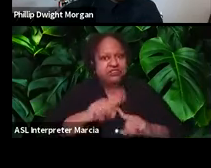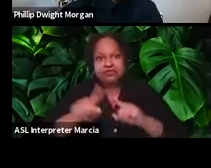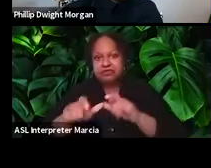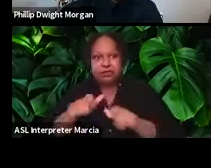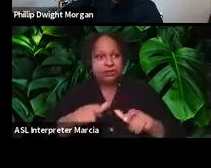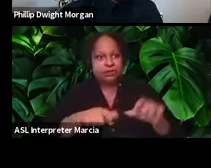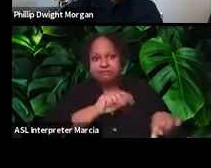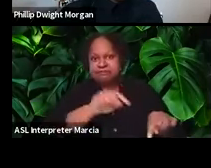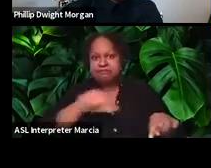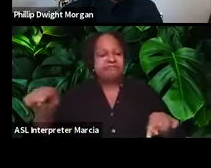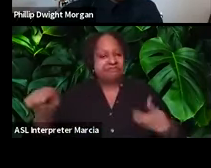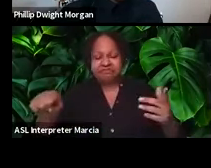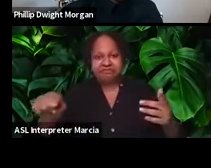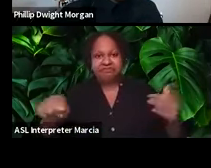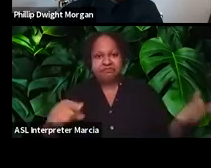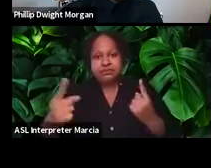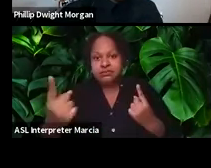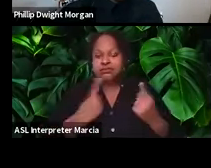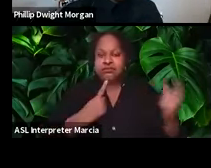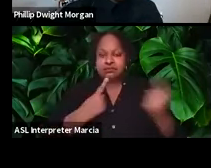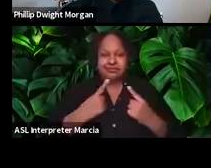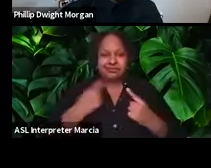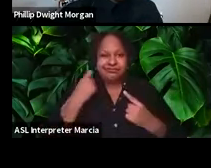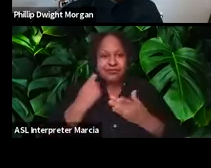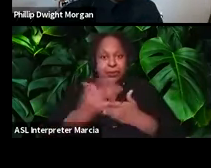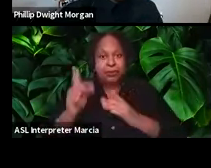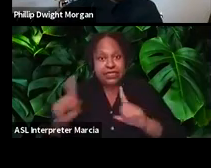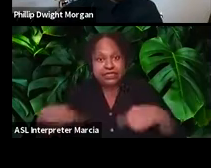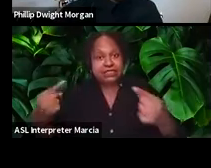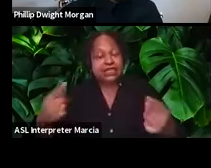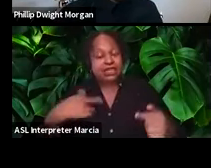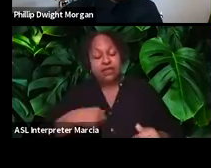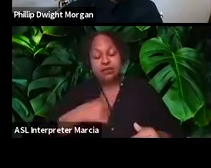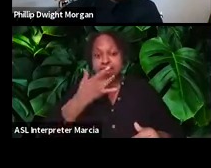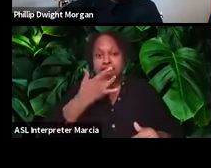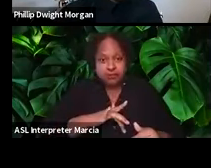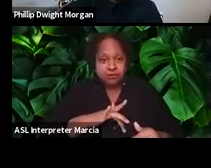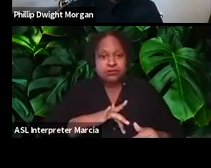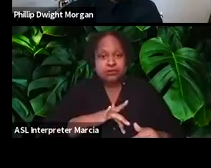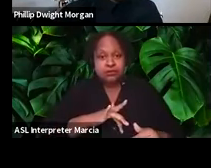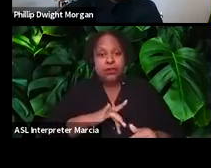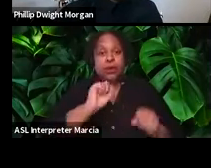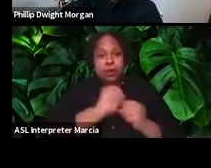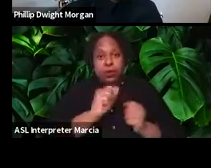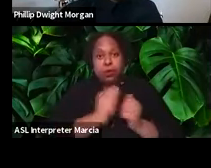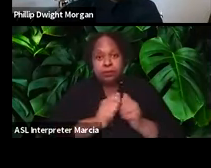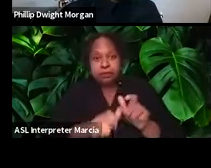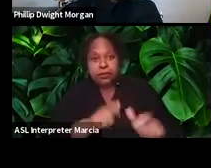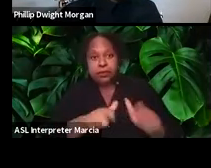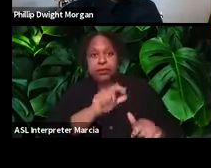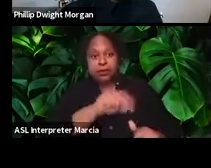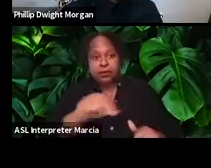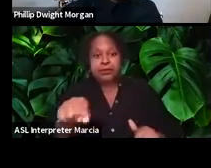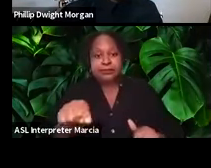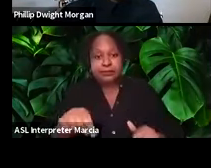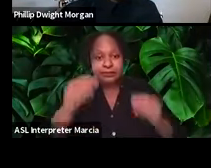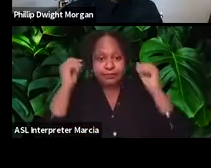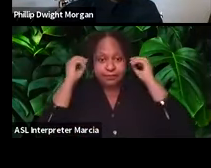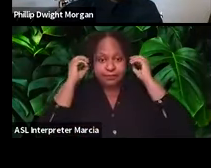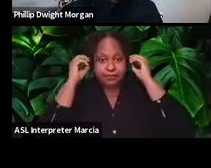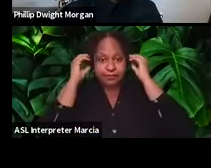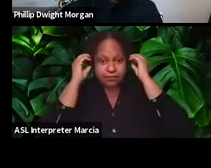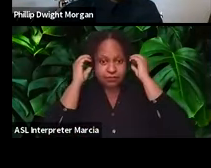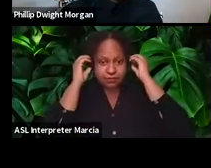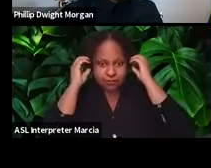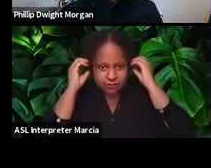last 3 weeks, I had the privilege to really work with the folks, the motion that I brought